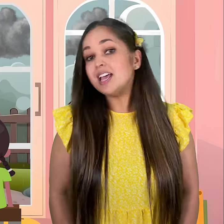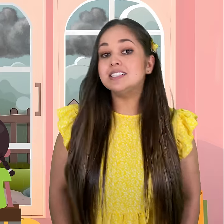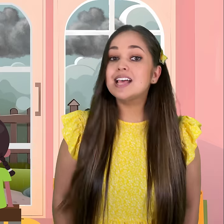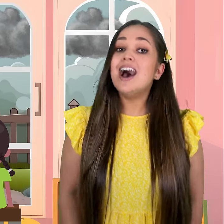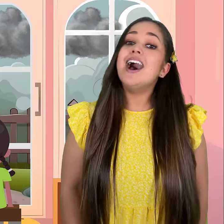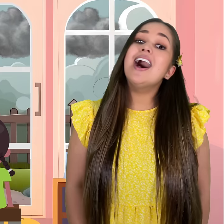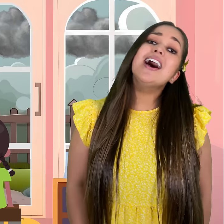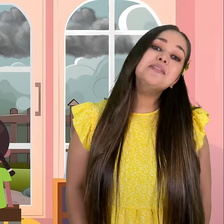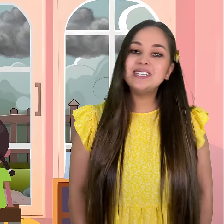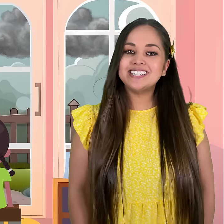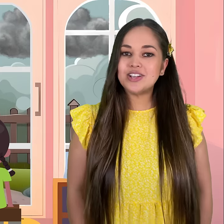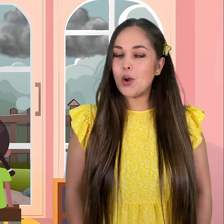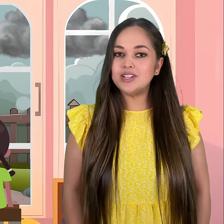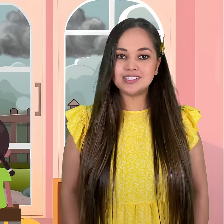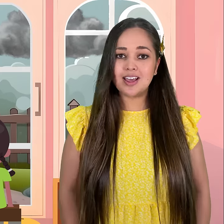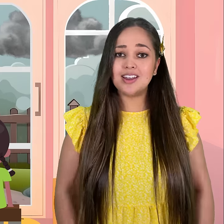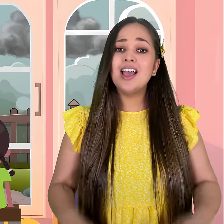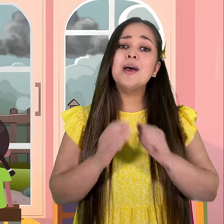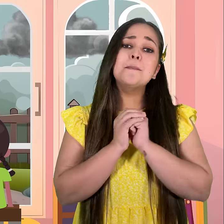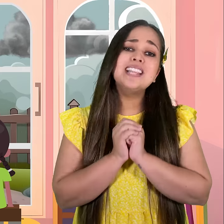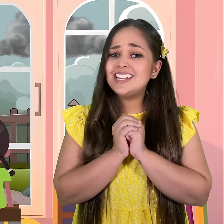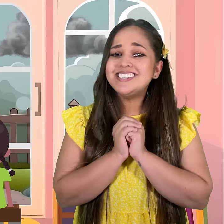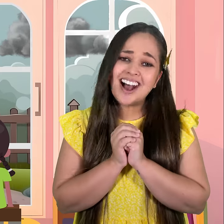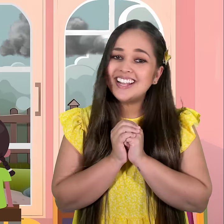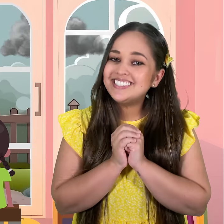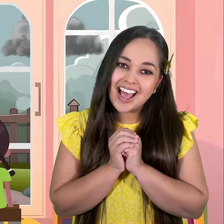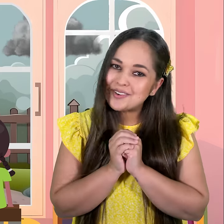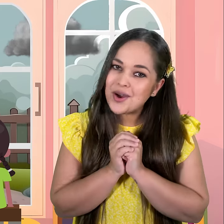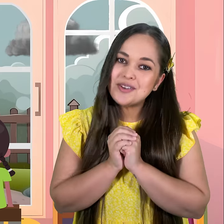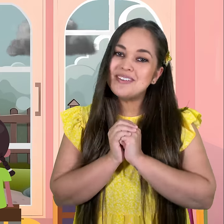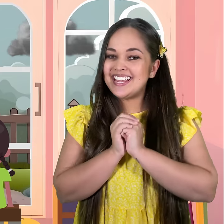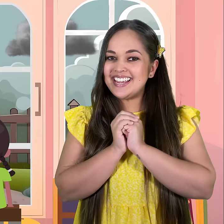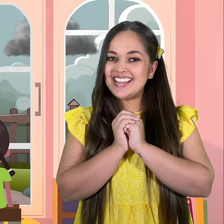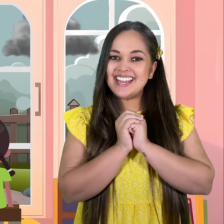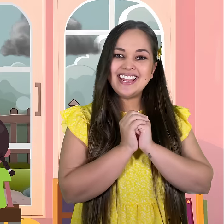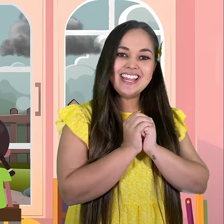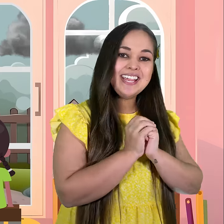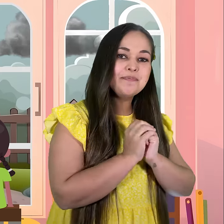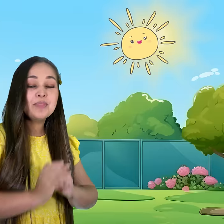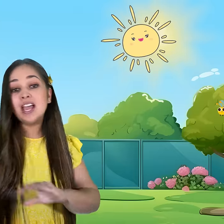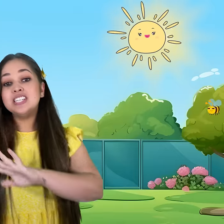Sun, Sun, Mr. Golden Sun, please shine down on me.